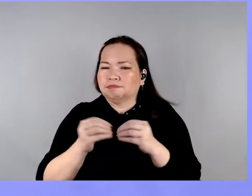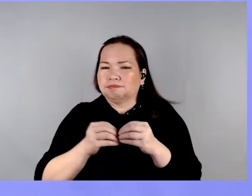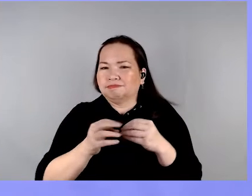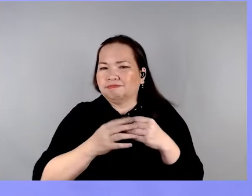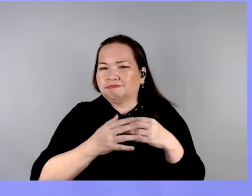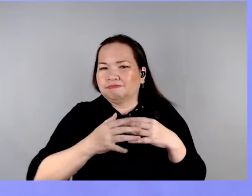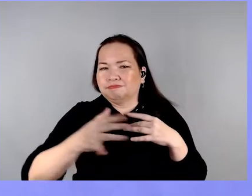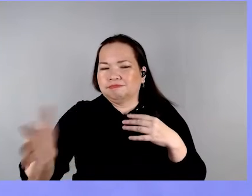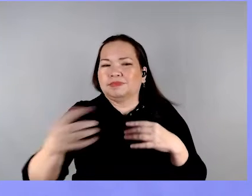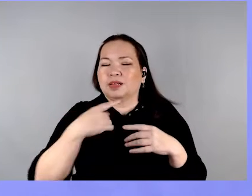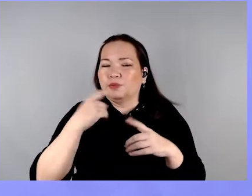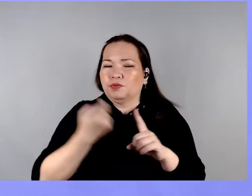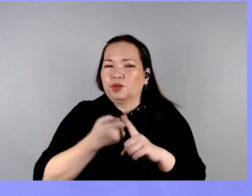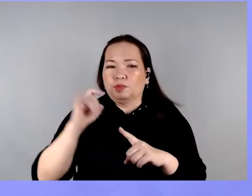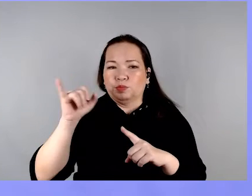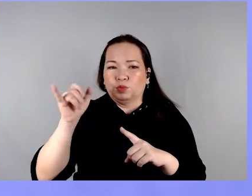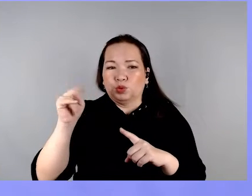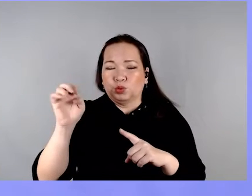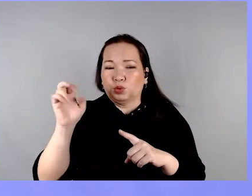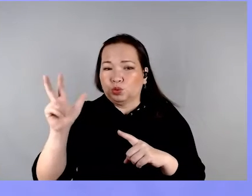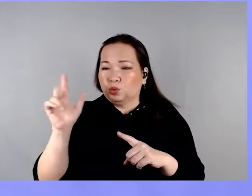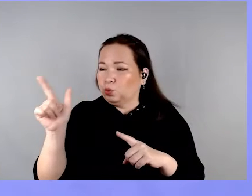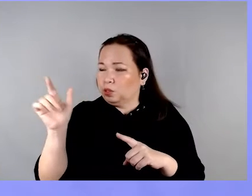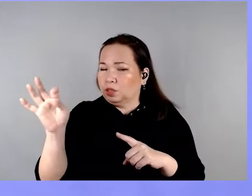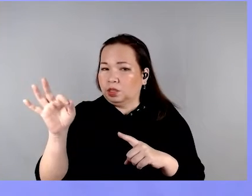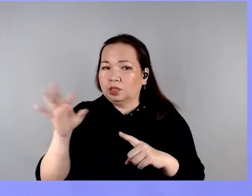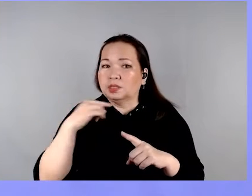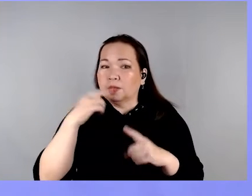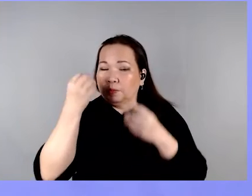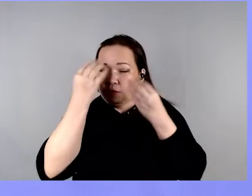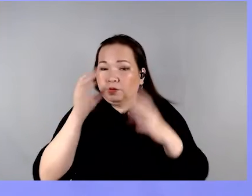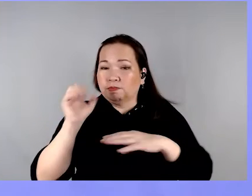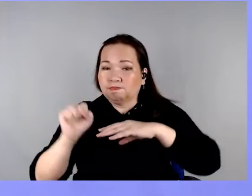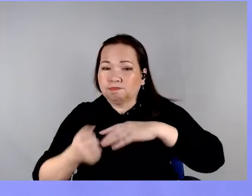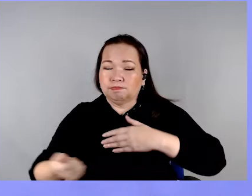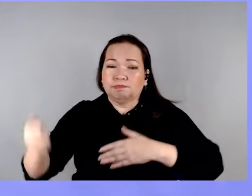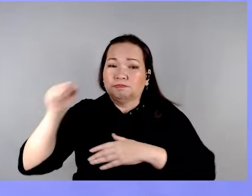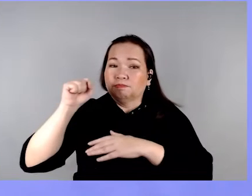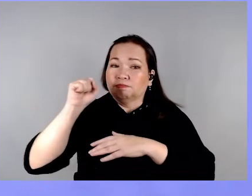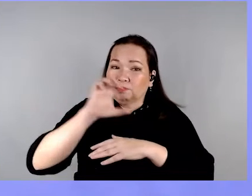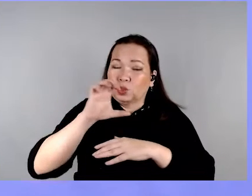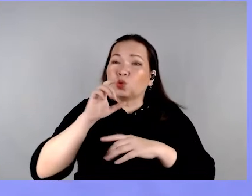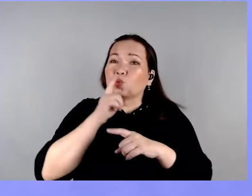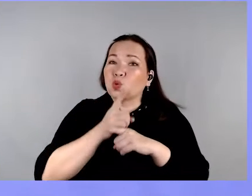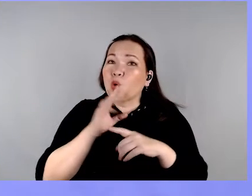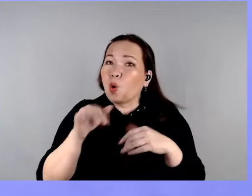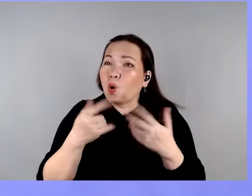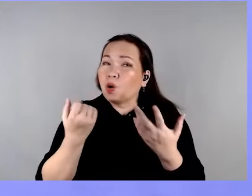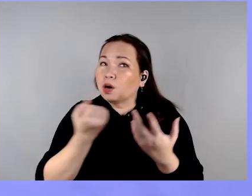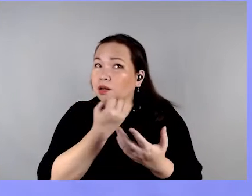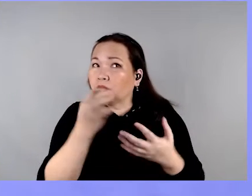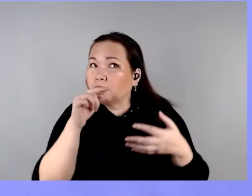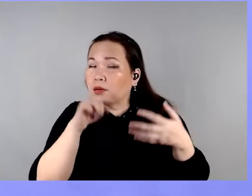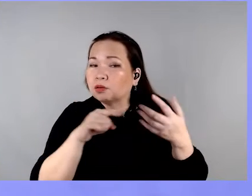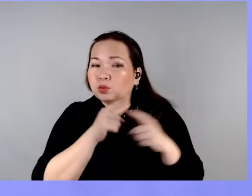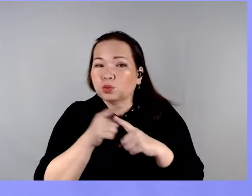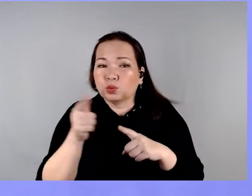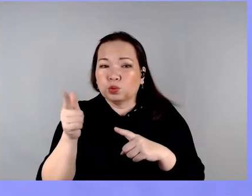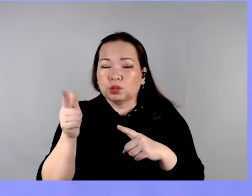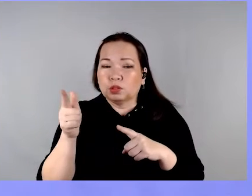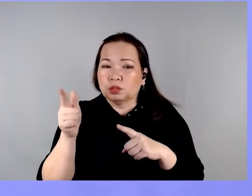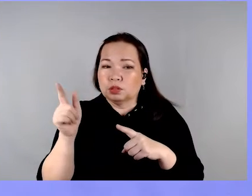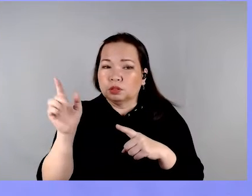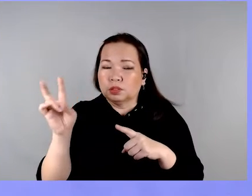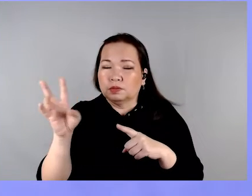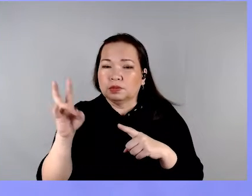of June 30, 2019, the Supreme Court reported that for cases filed after the rules on continuous trial became effective in